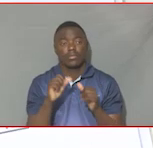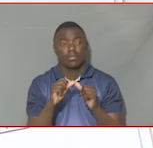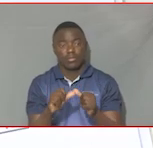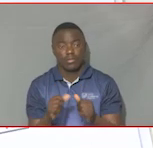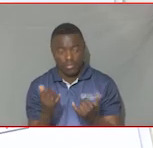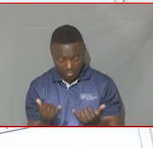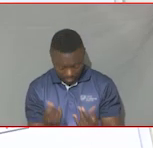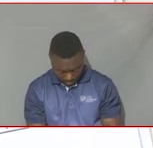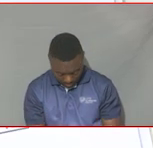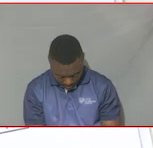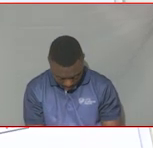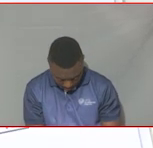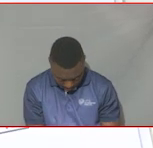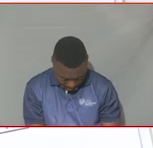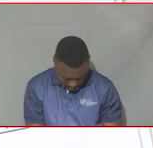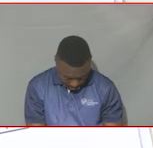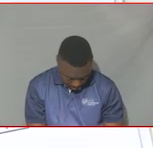now.